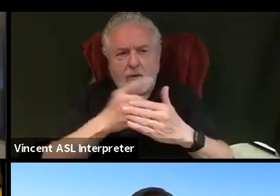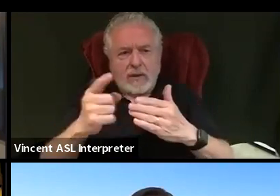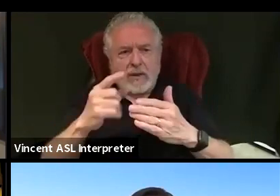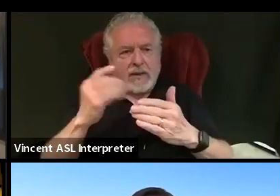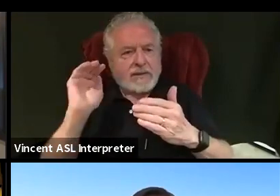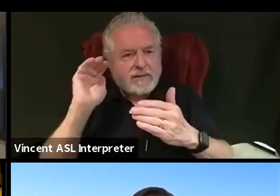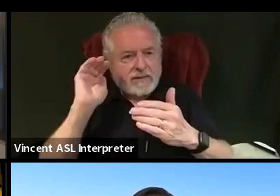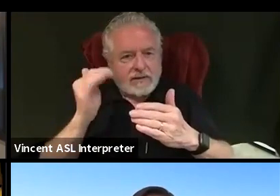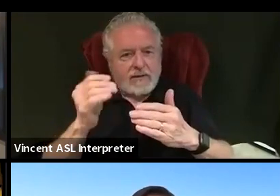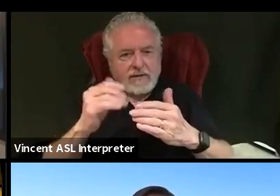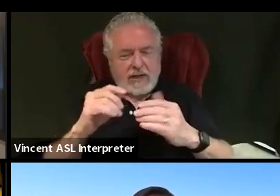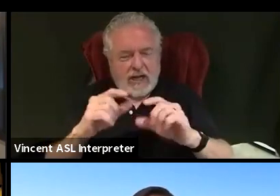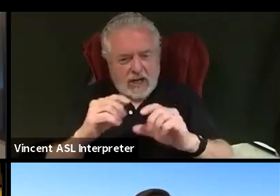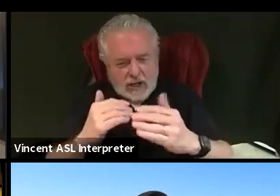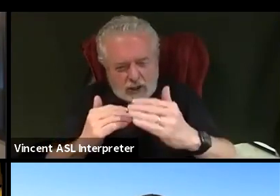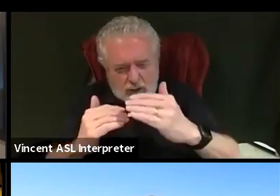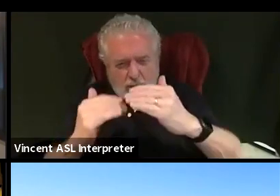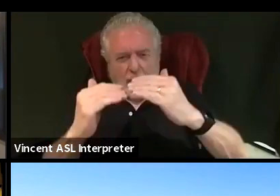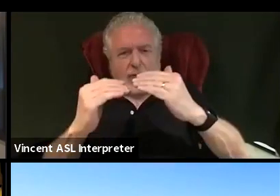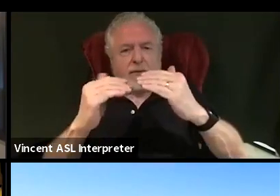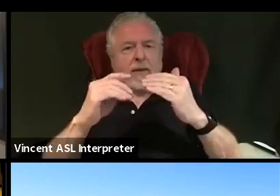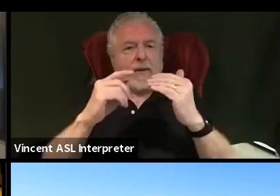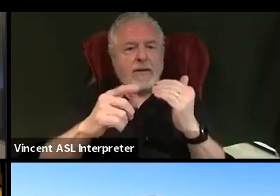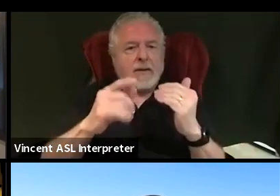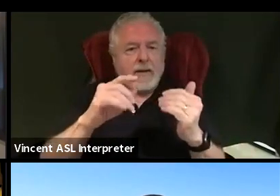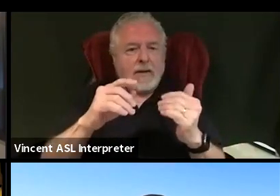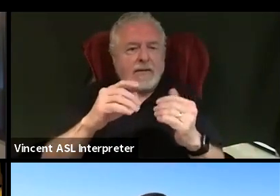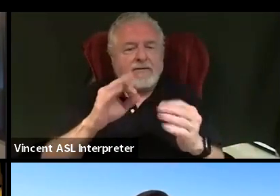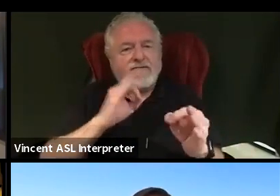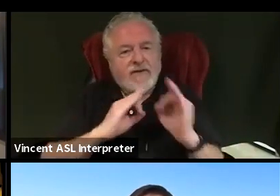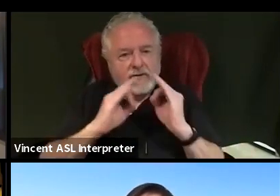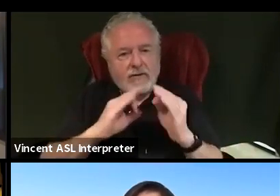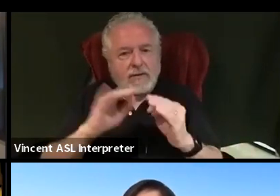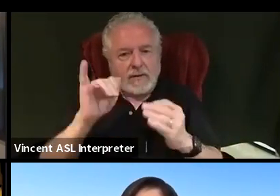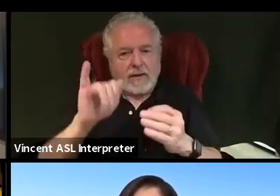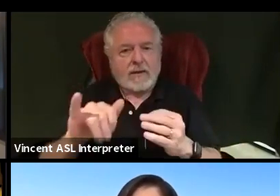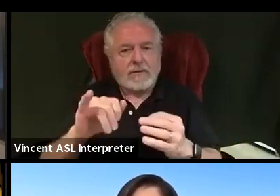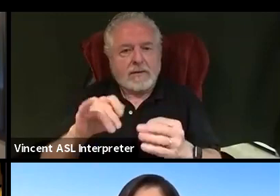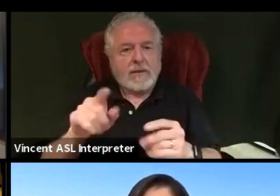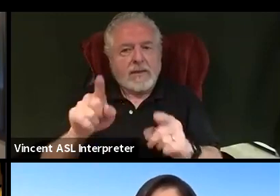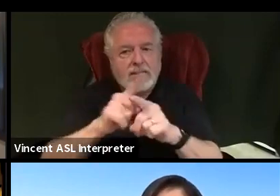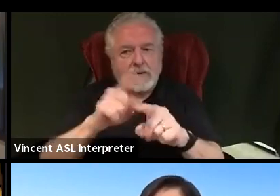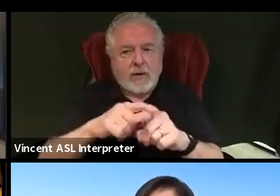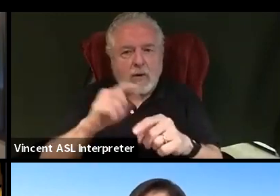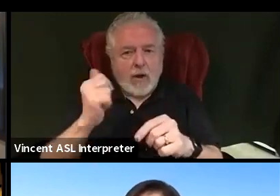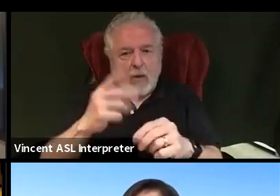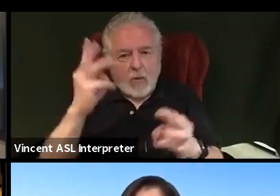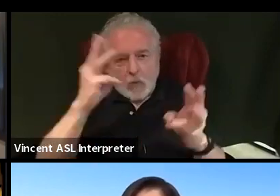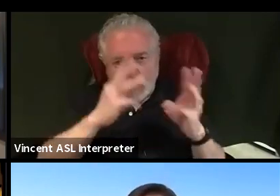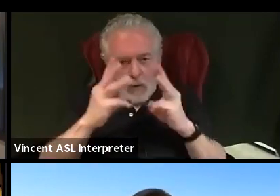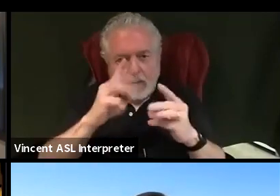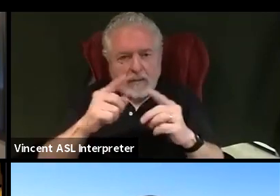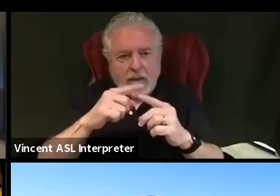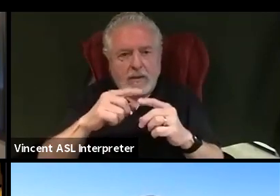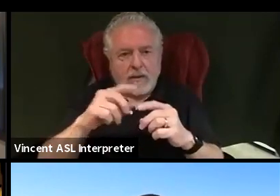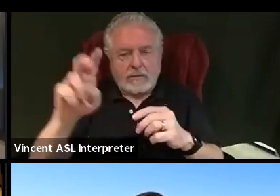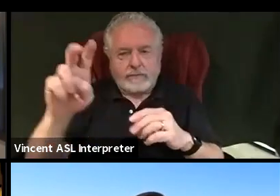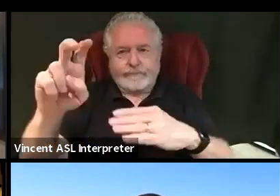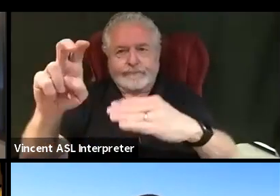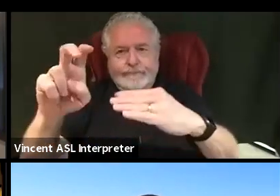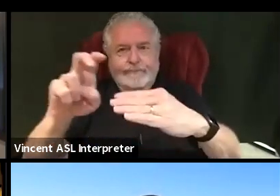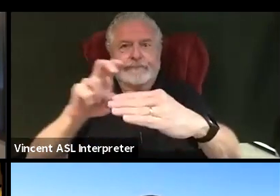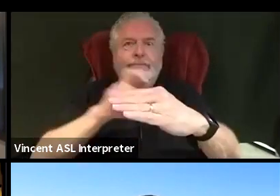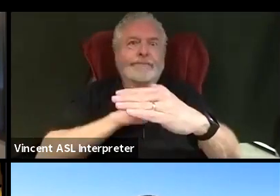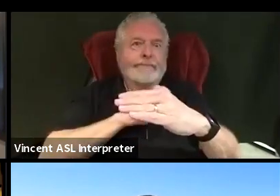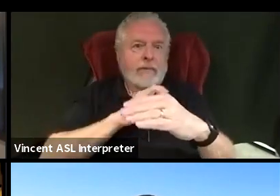to be very close, and I know there's a bit of frustration regarding that. At the same time, we're all worried about sliding backwards and